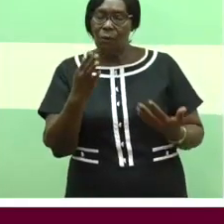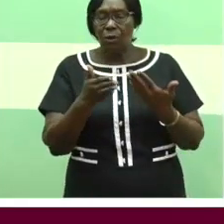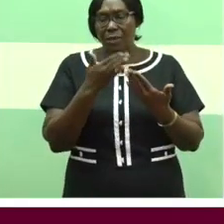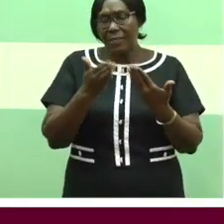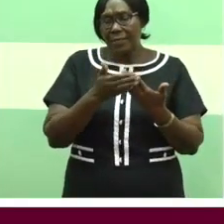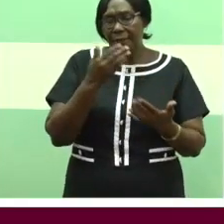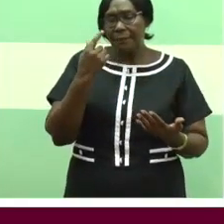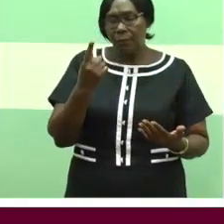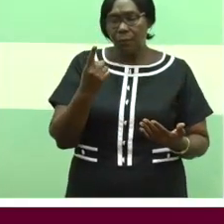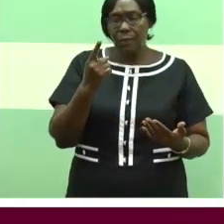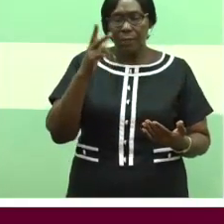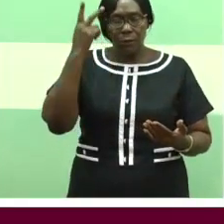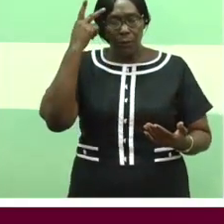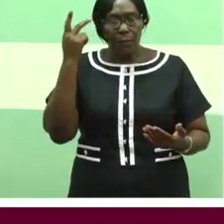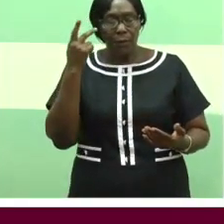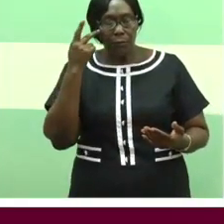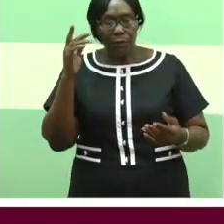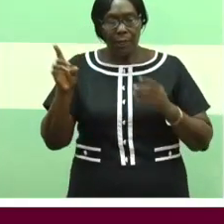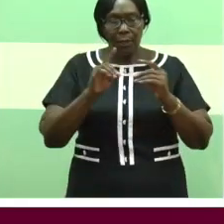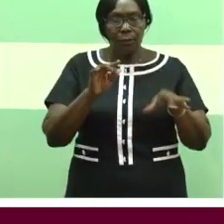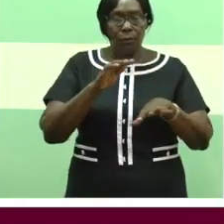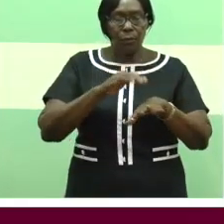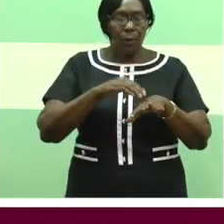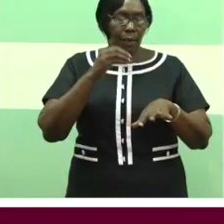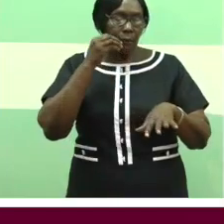you parents can do at home.